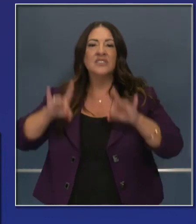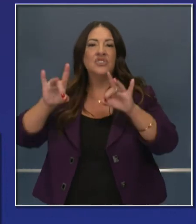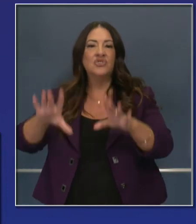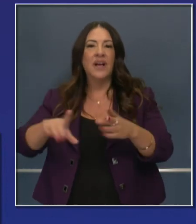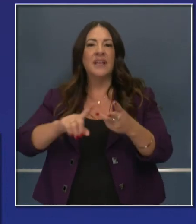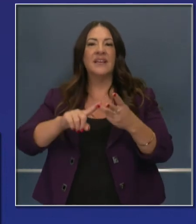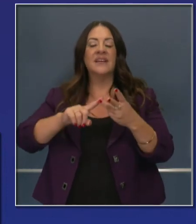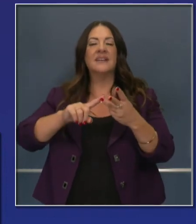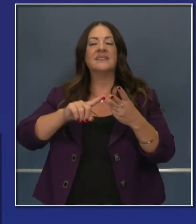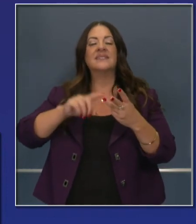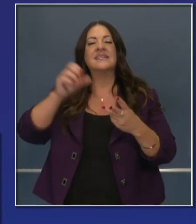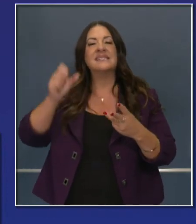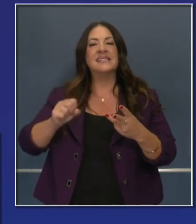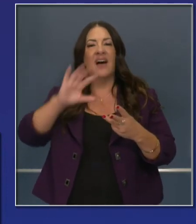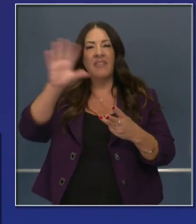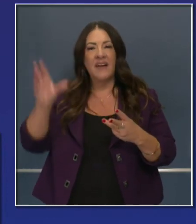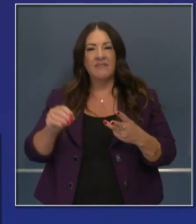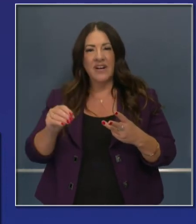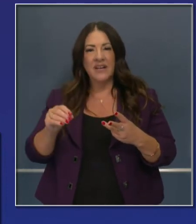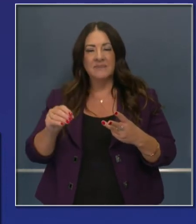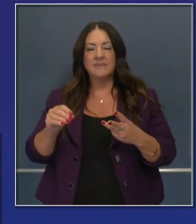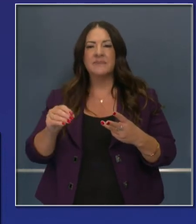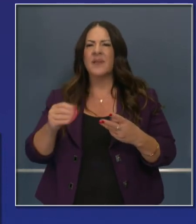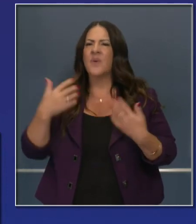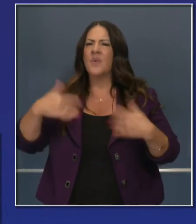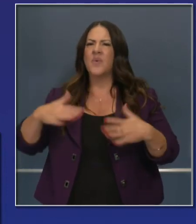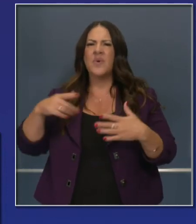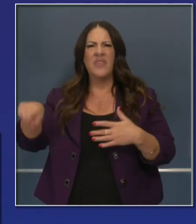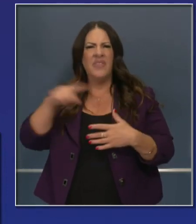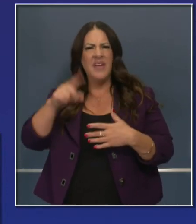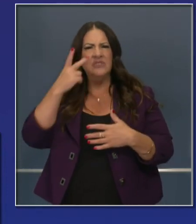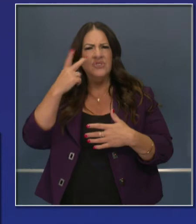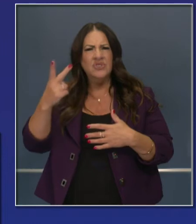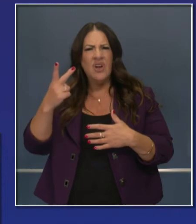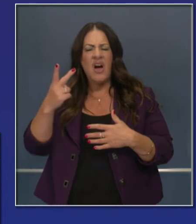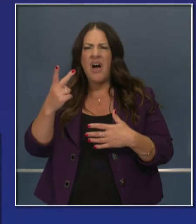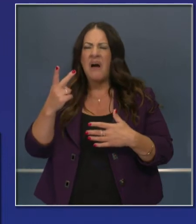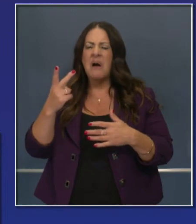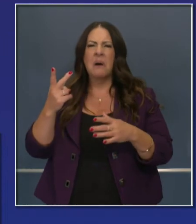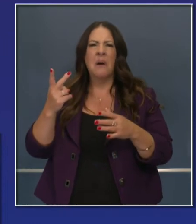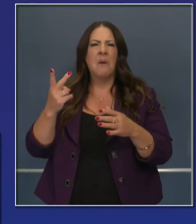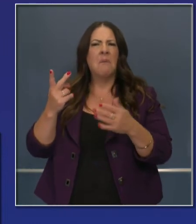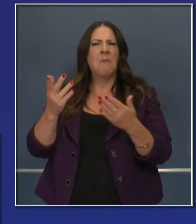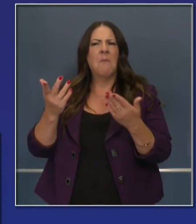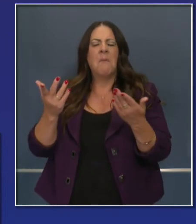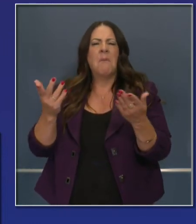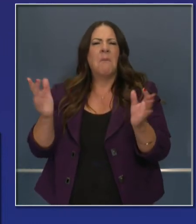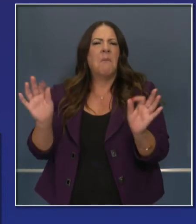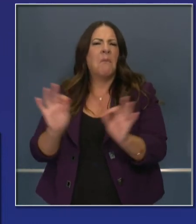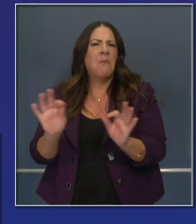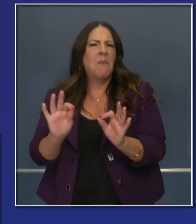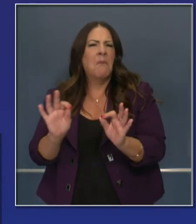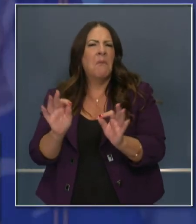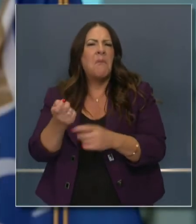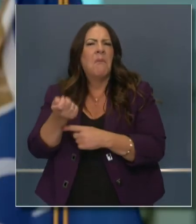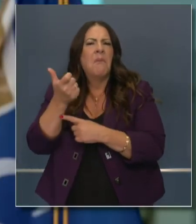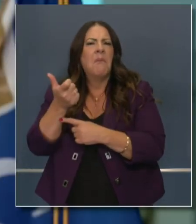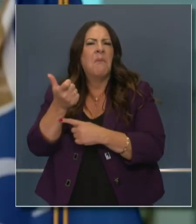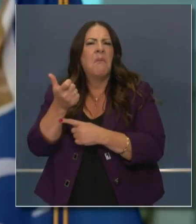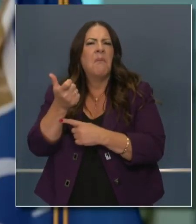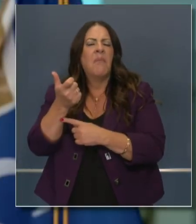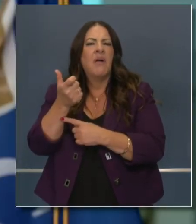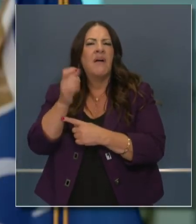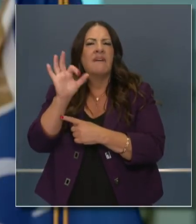South Africa, they saw a relatively mild flu season because of